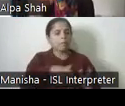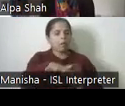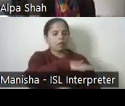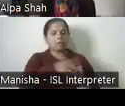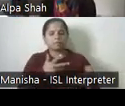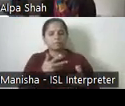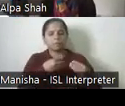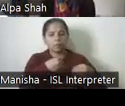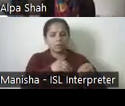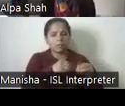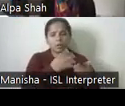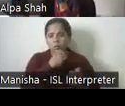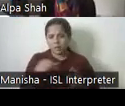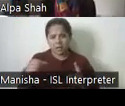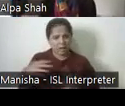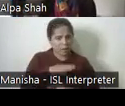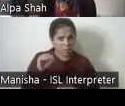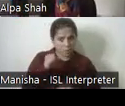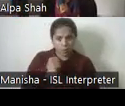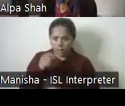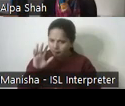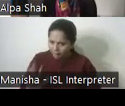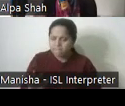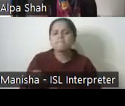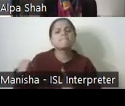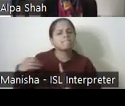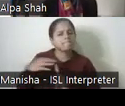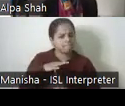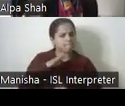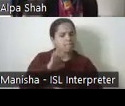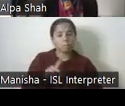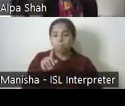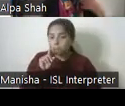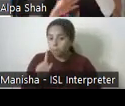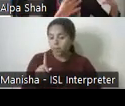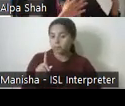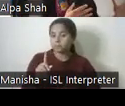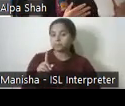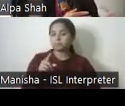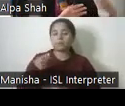they haven't been influenced by the state or the market. They have. However,